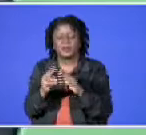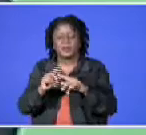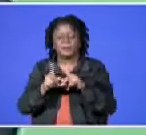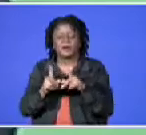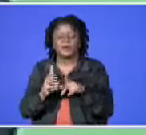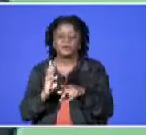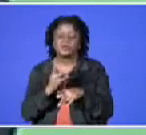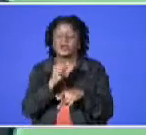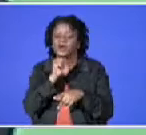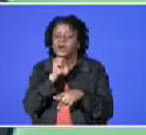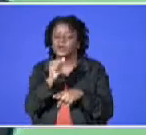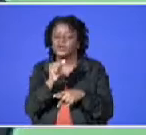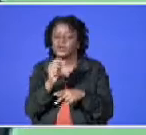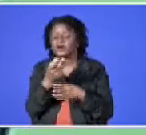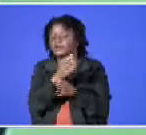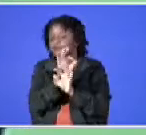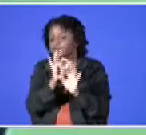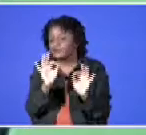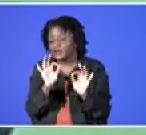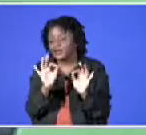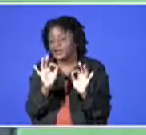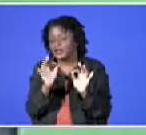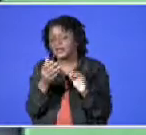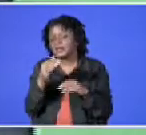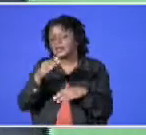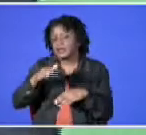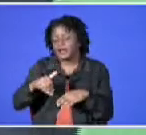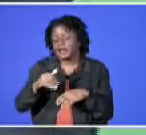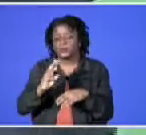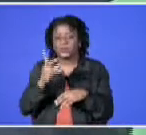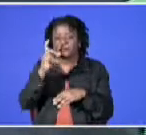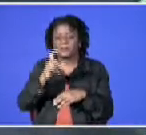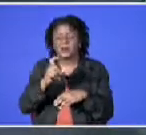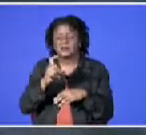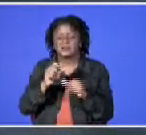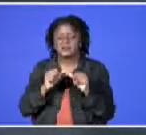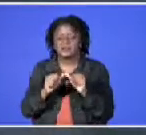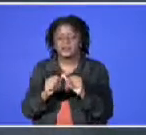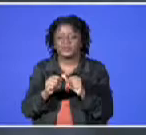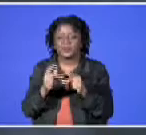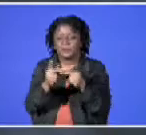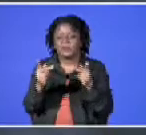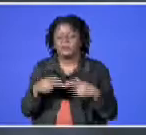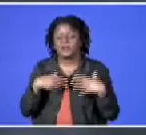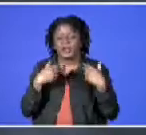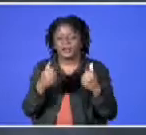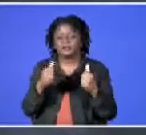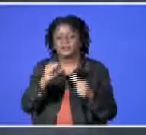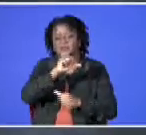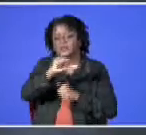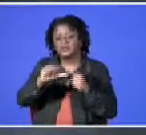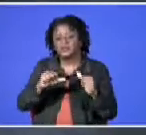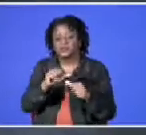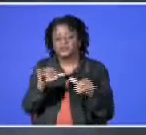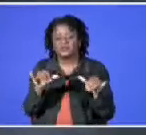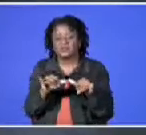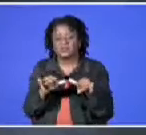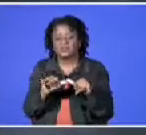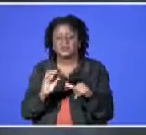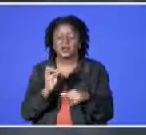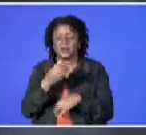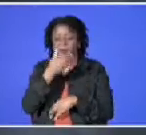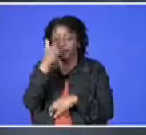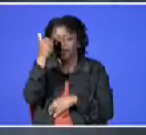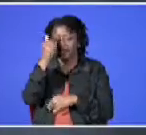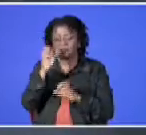Speaker. We must continue the public health and social measures implemented. It is our best chance for us to make